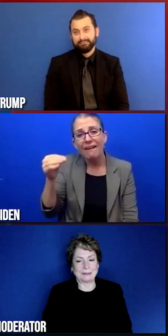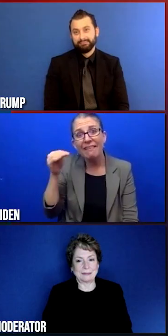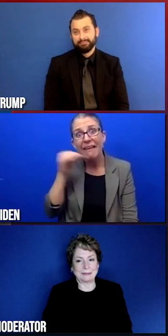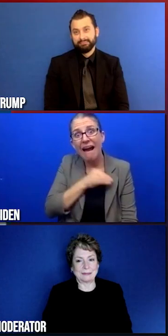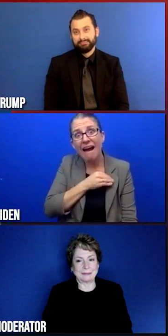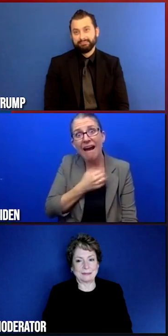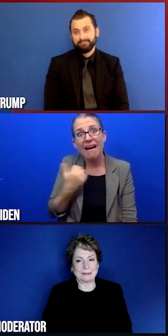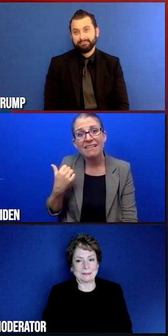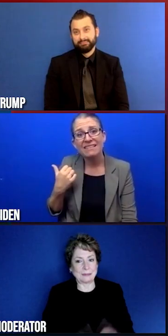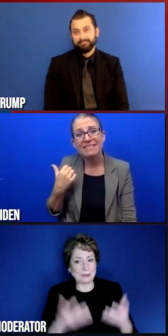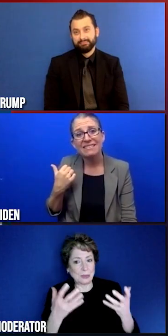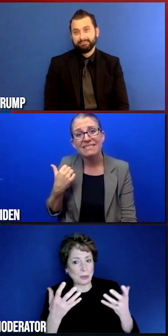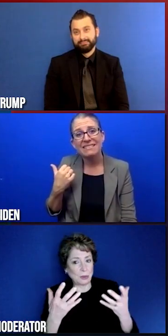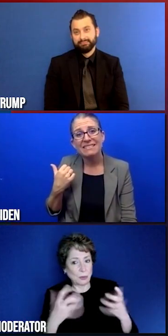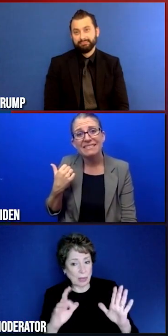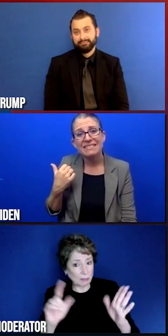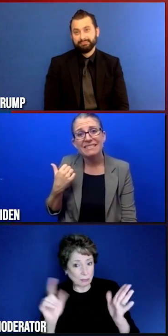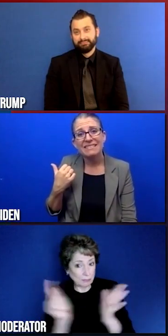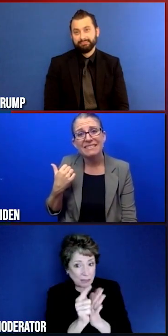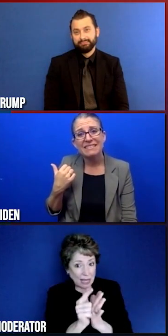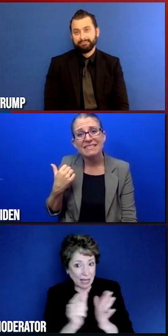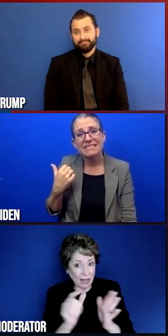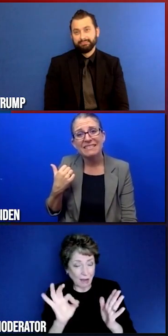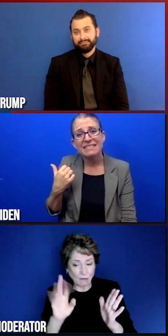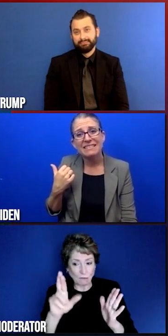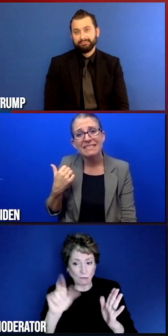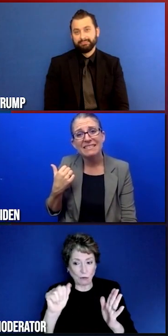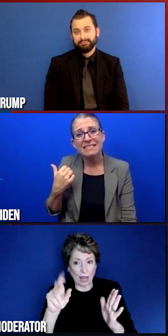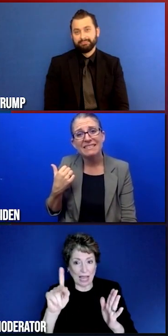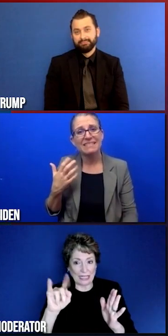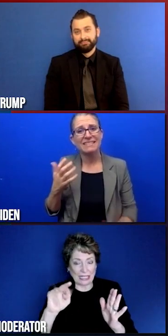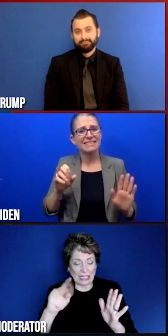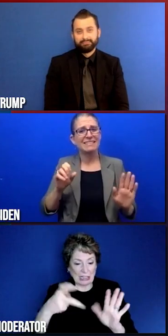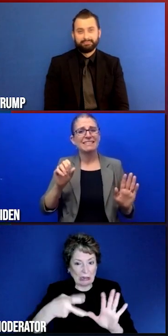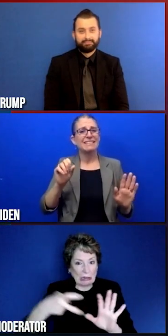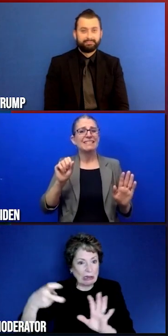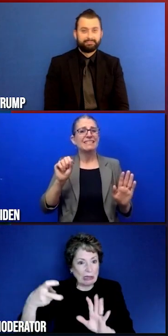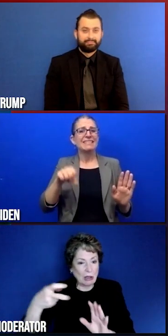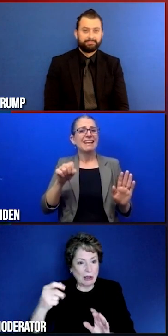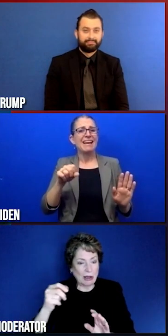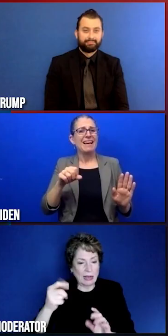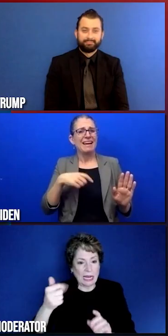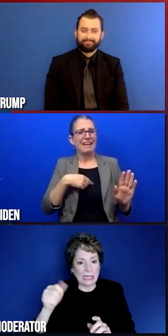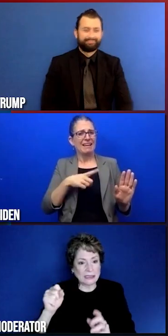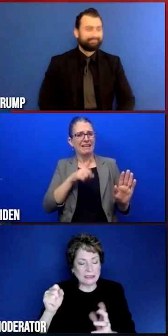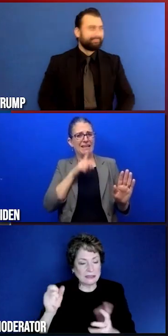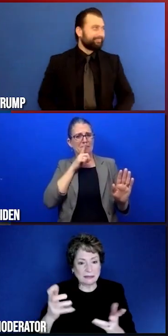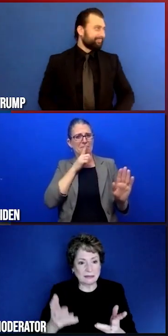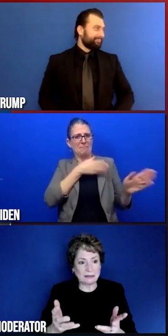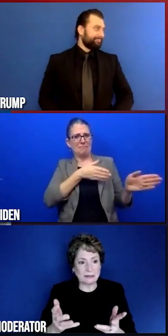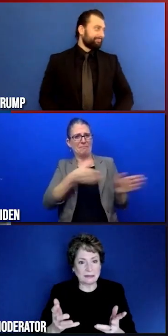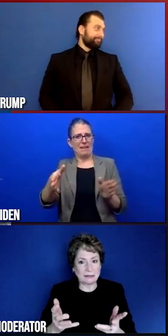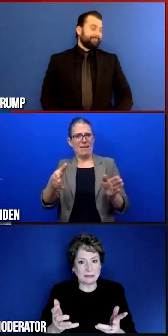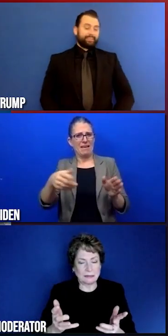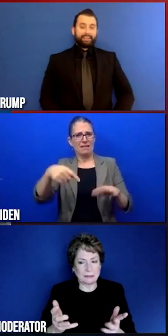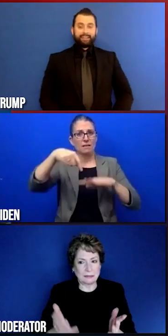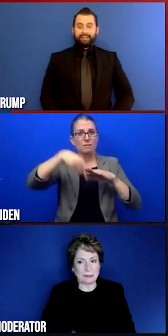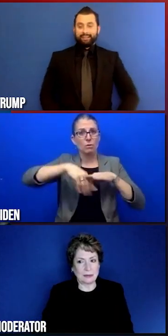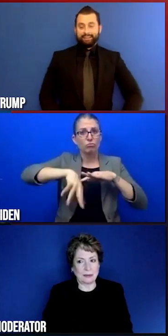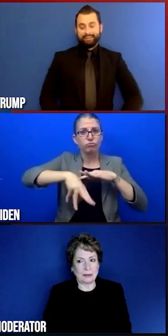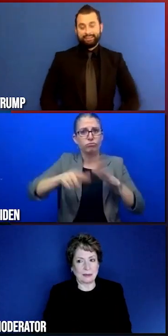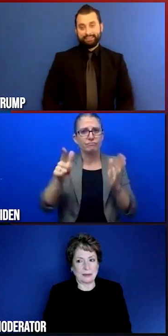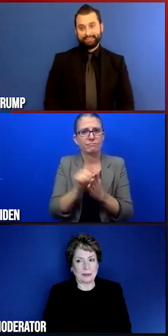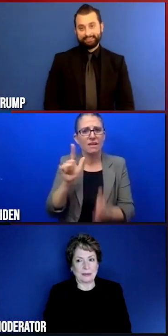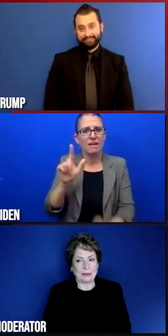fracking because the answer, we need other industries to transition to get